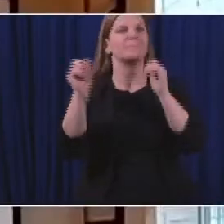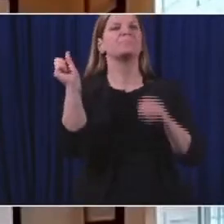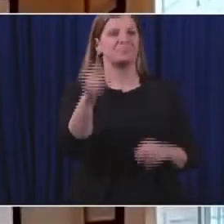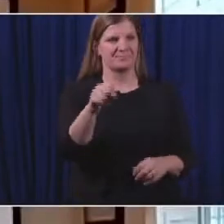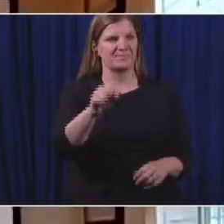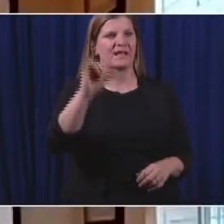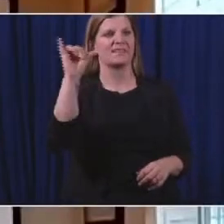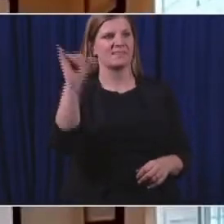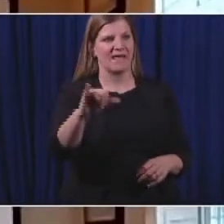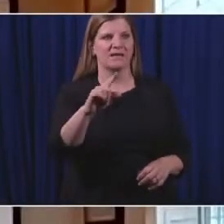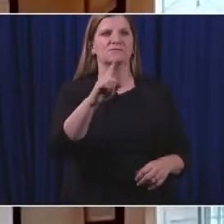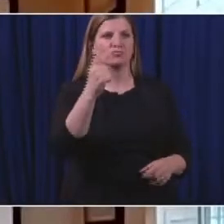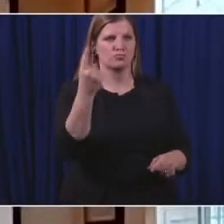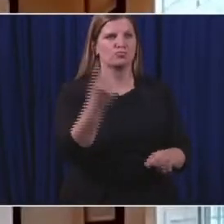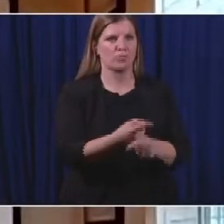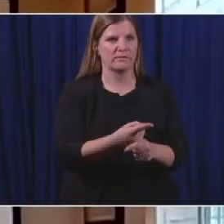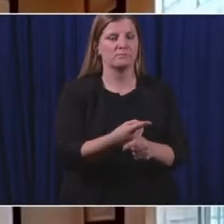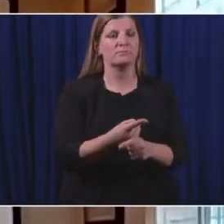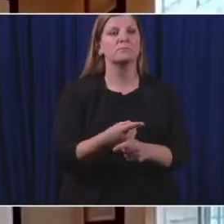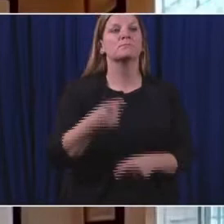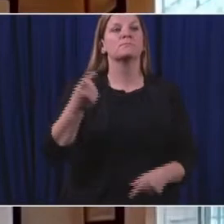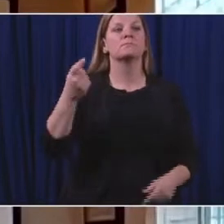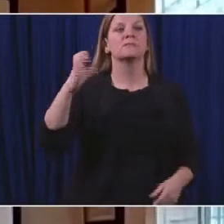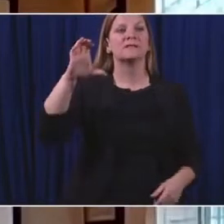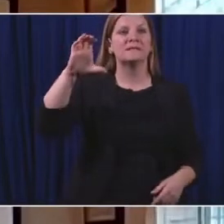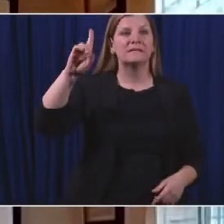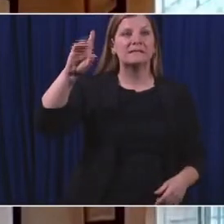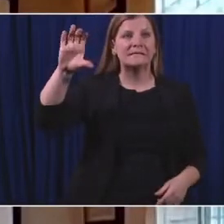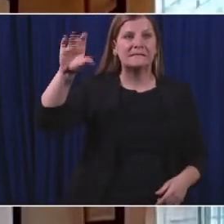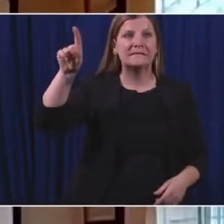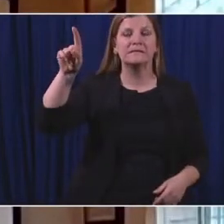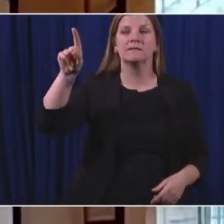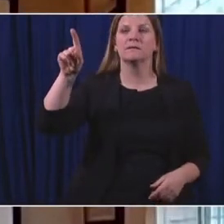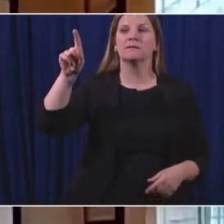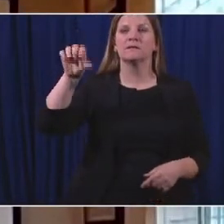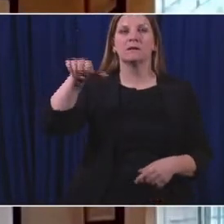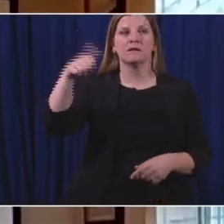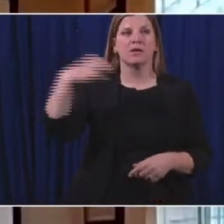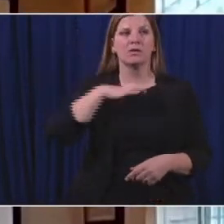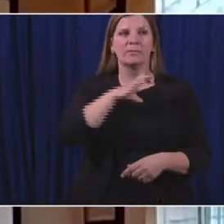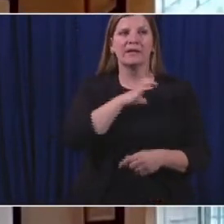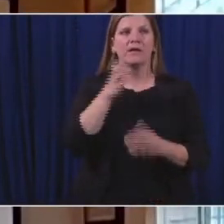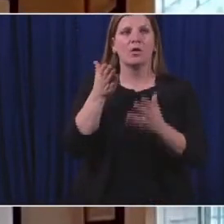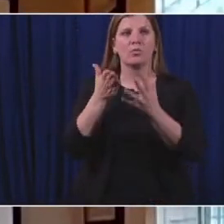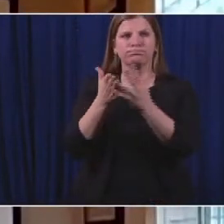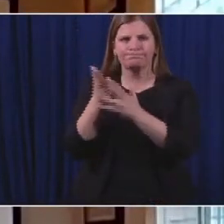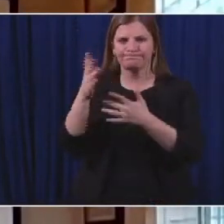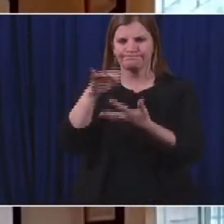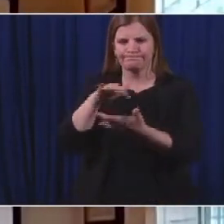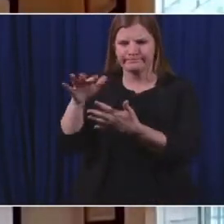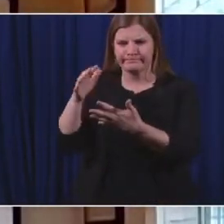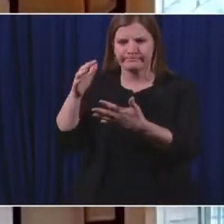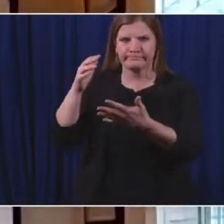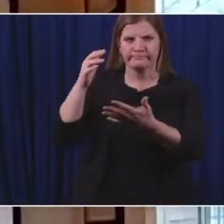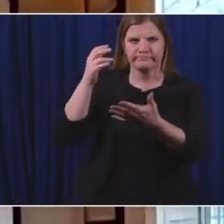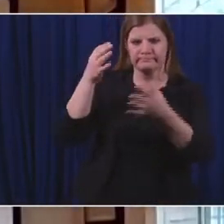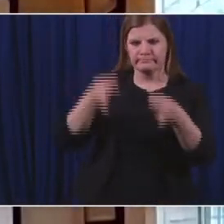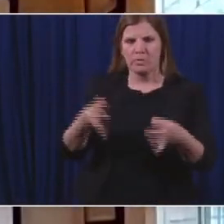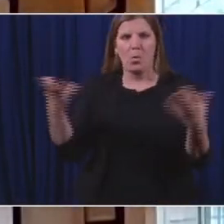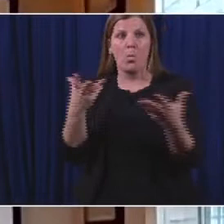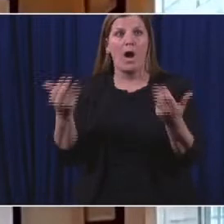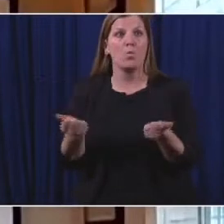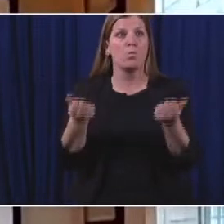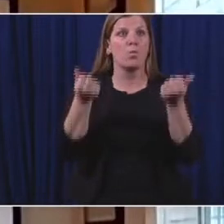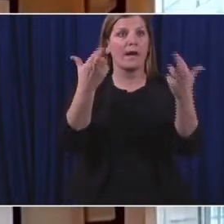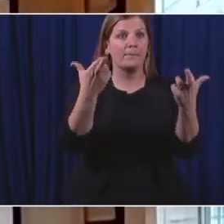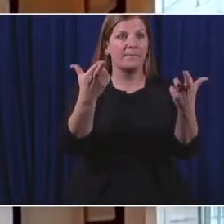As the CDC and ACIP are moving through each of the recommended phases, they're working with